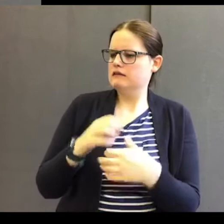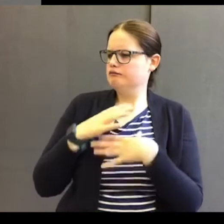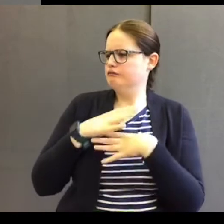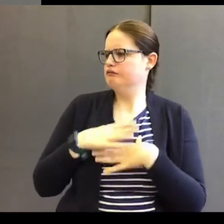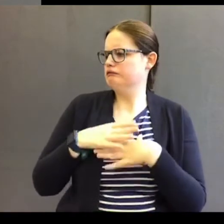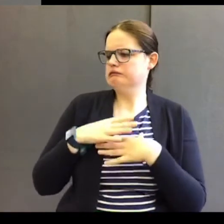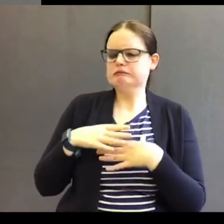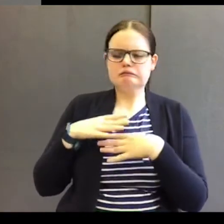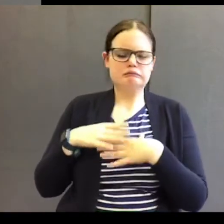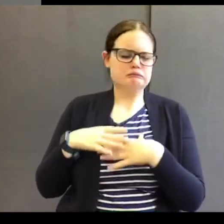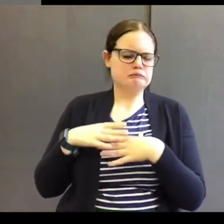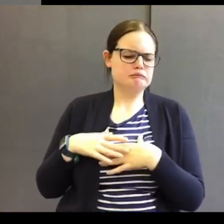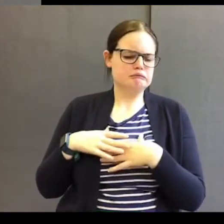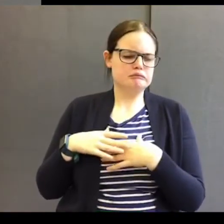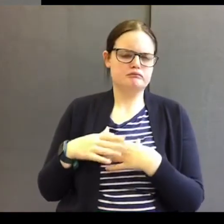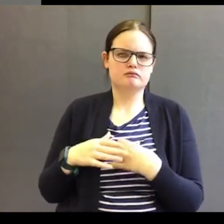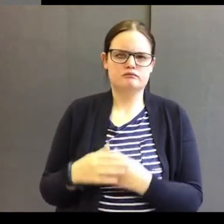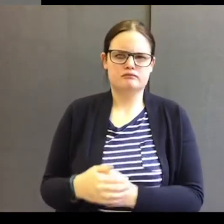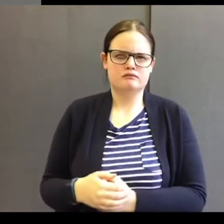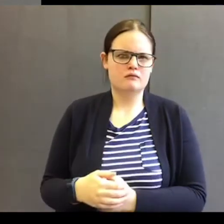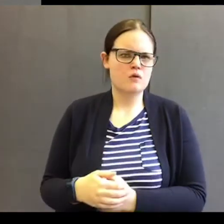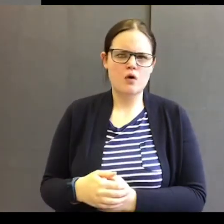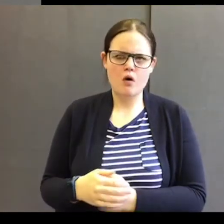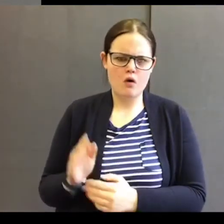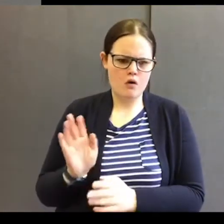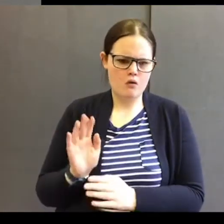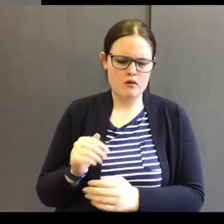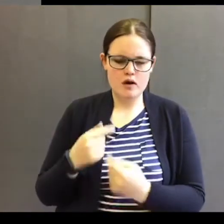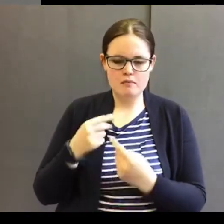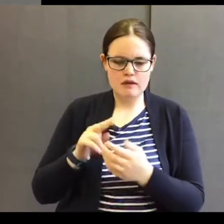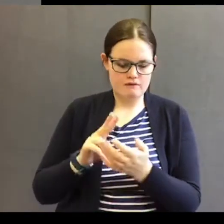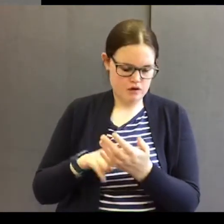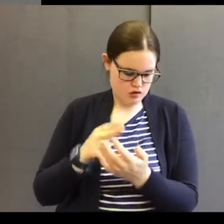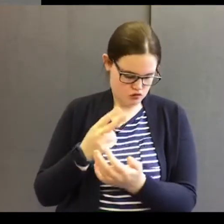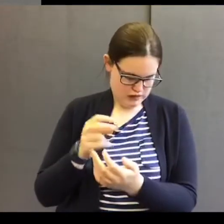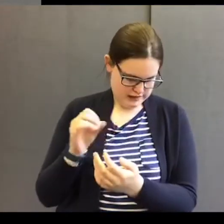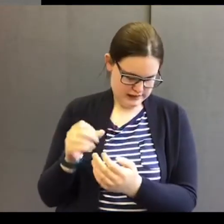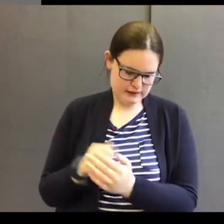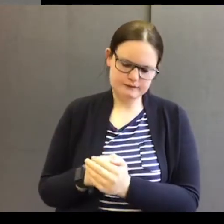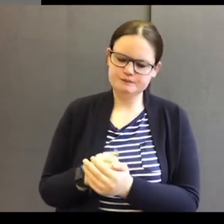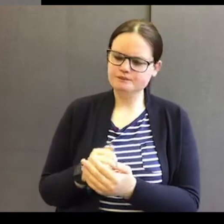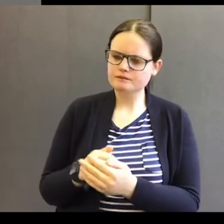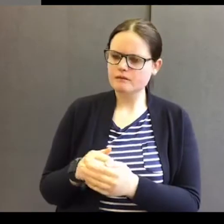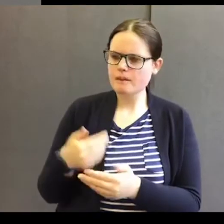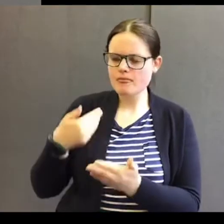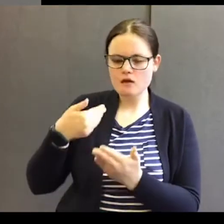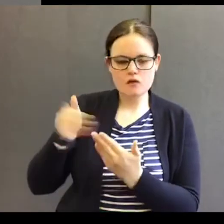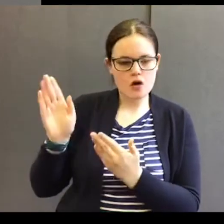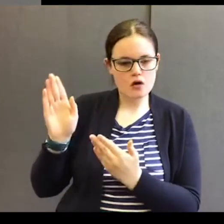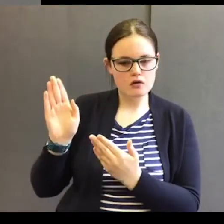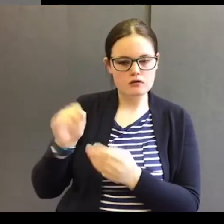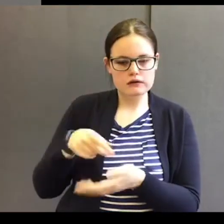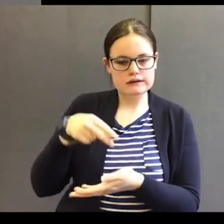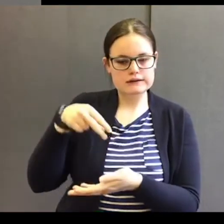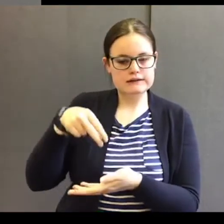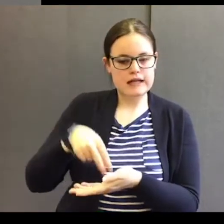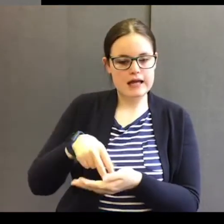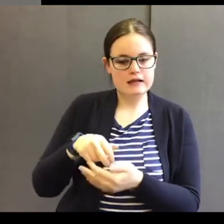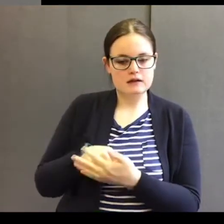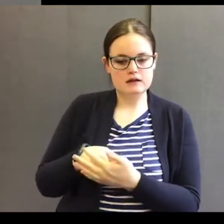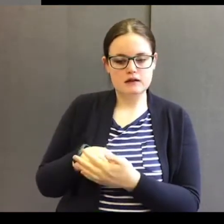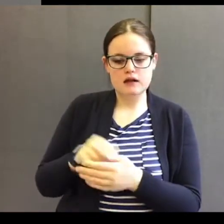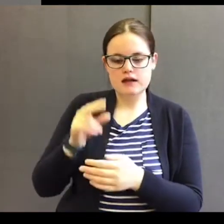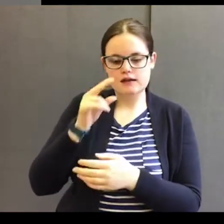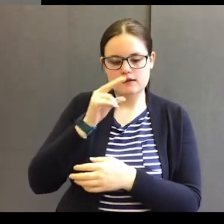your ease. Go and take your comfort. No, the message, verse 20, was go,